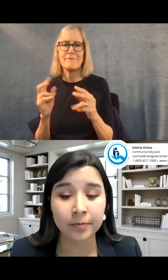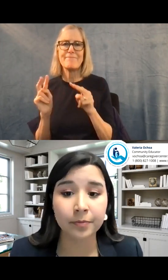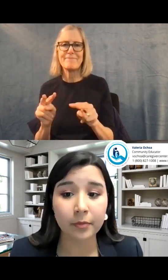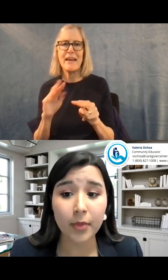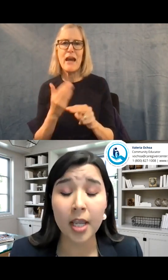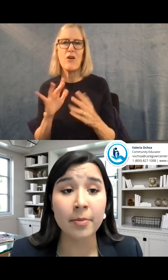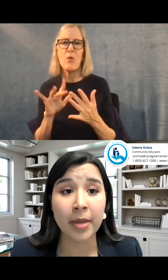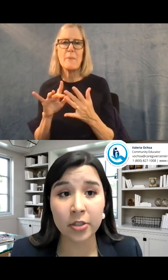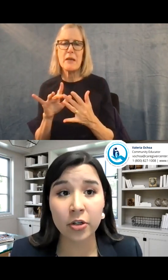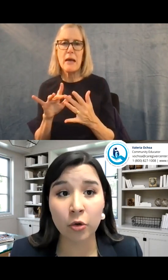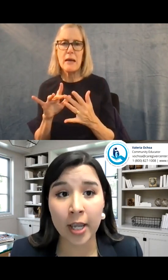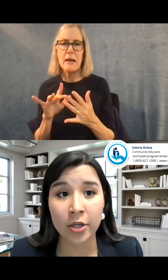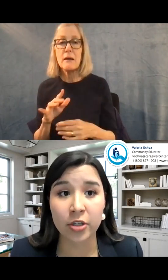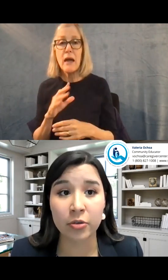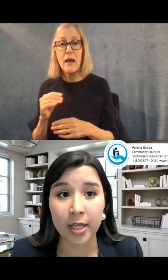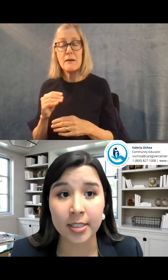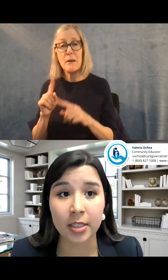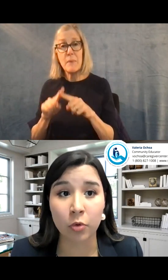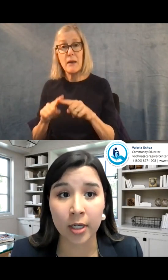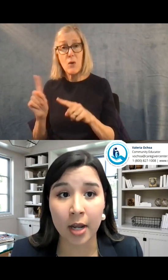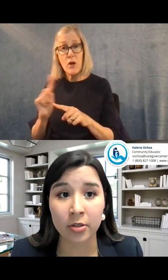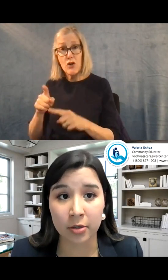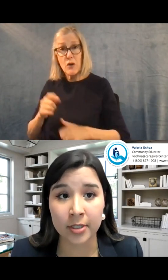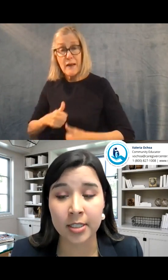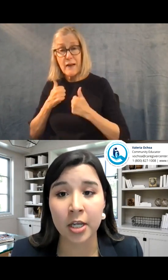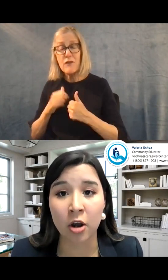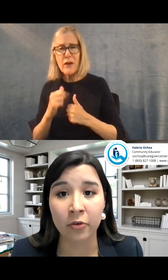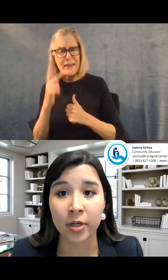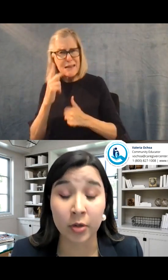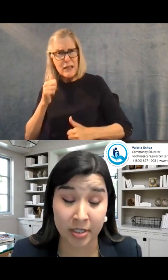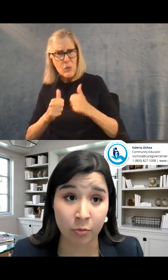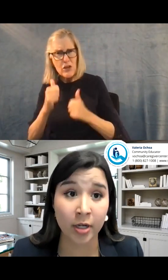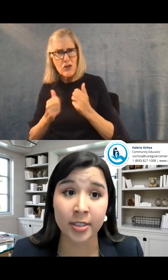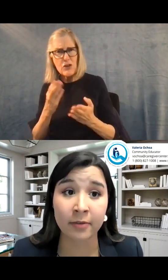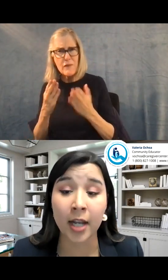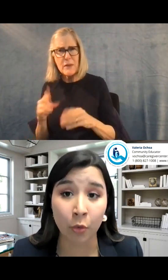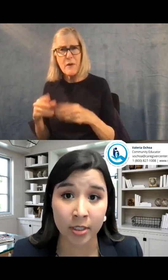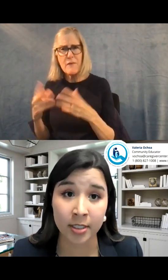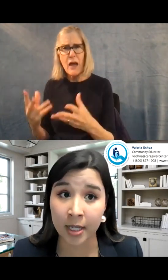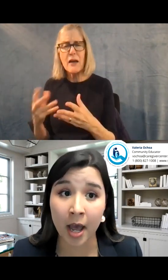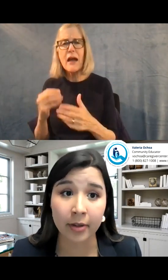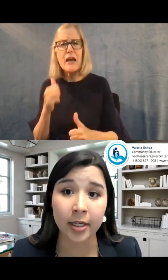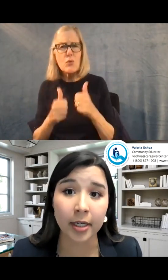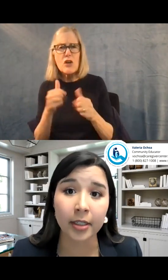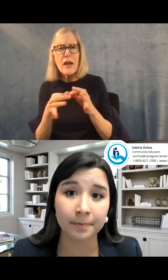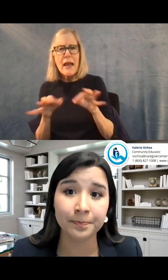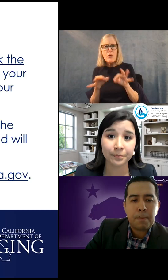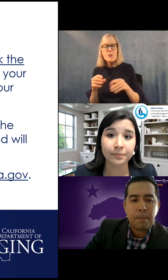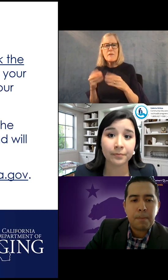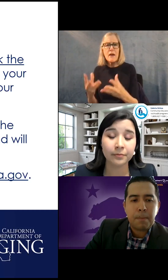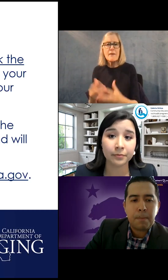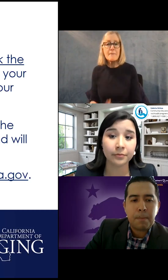website, and based on your location, you can see what kind of services they offer and what different languages they have it in.